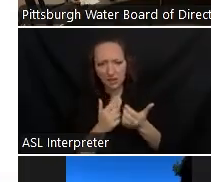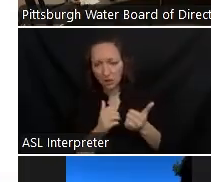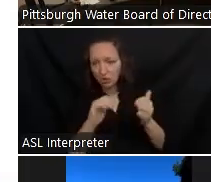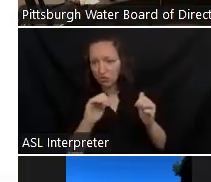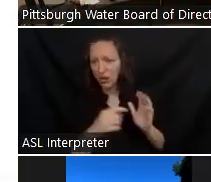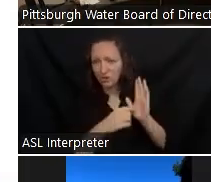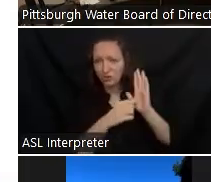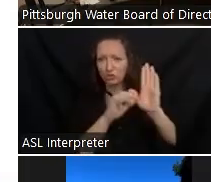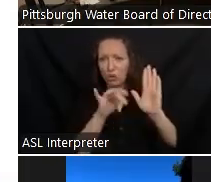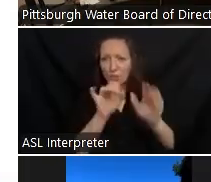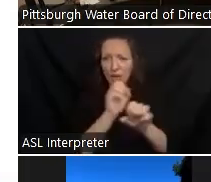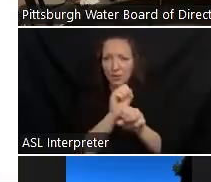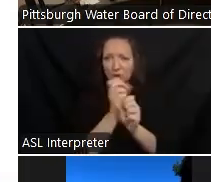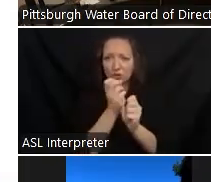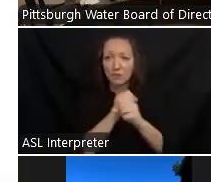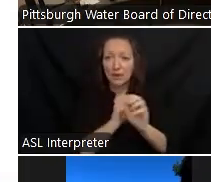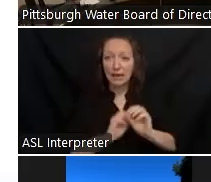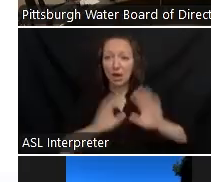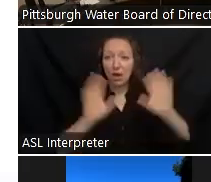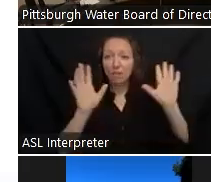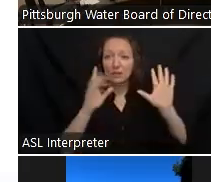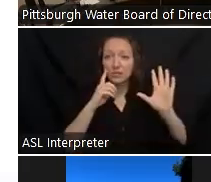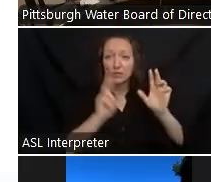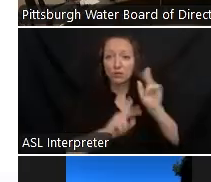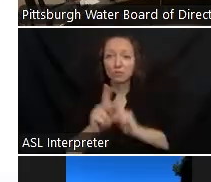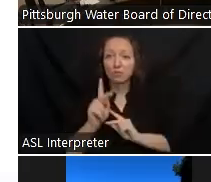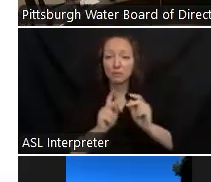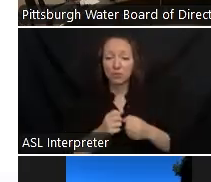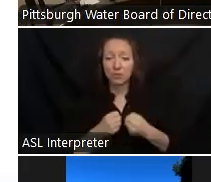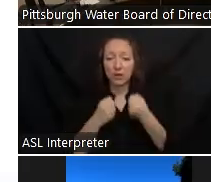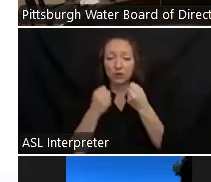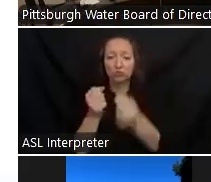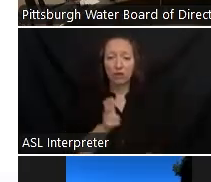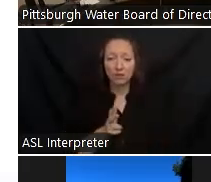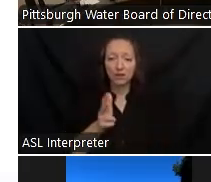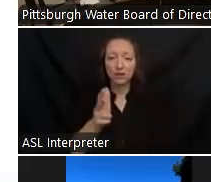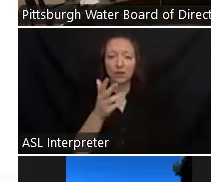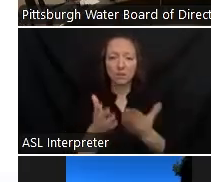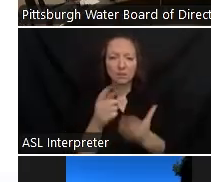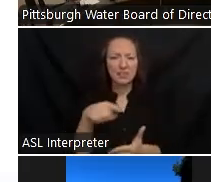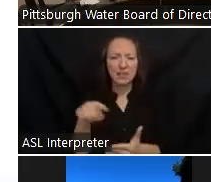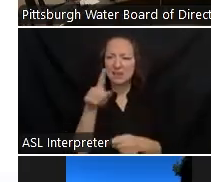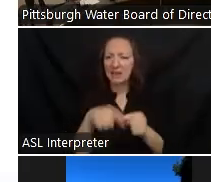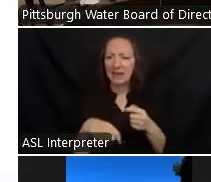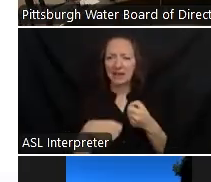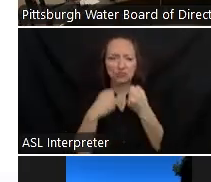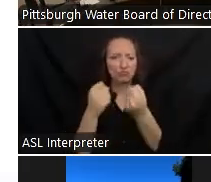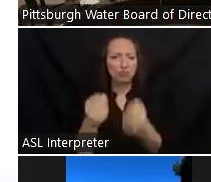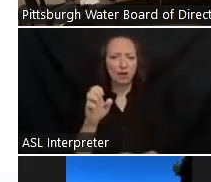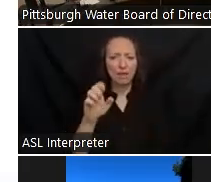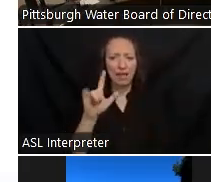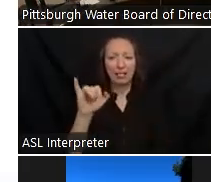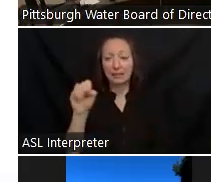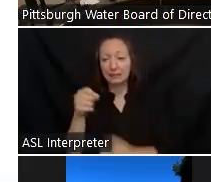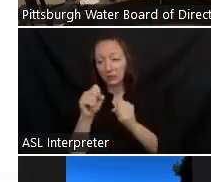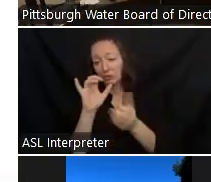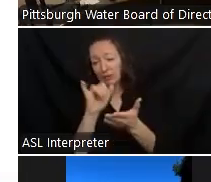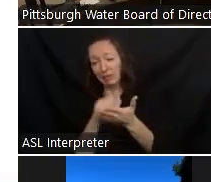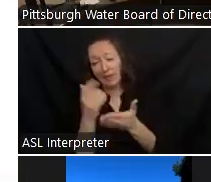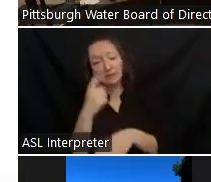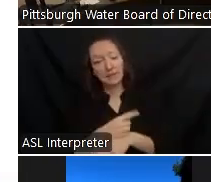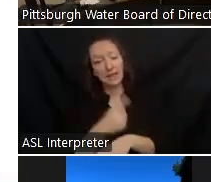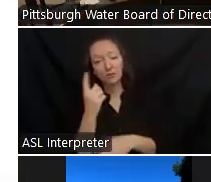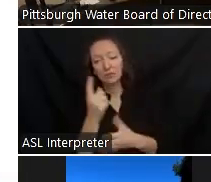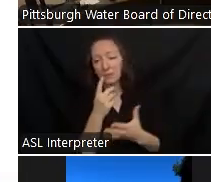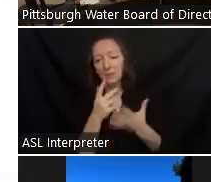it obvious to those who are driving by and maybe can't go down Ellis Street that day or something like that. I don't know, like